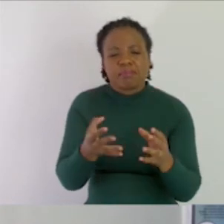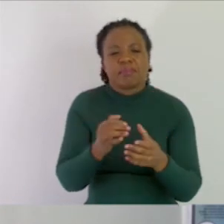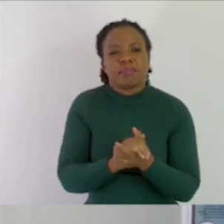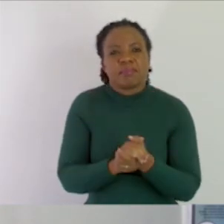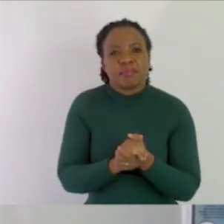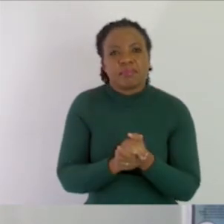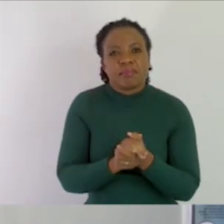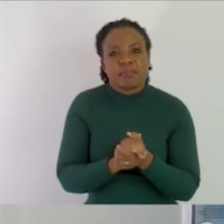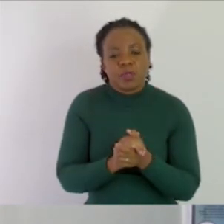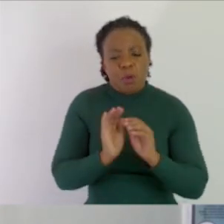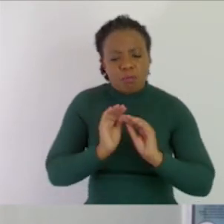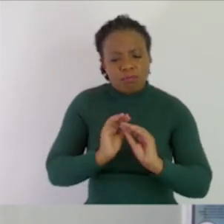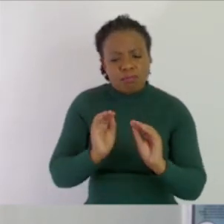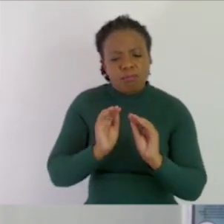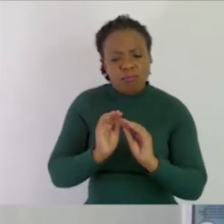when we are talking about